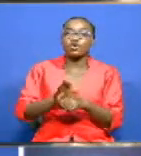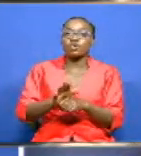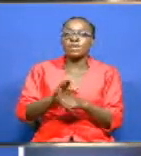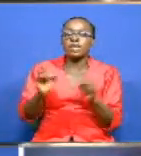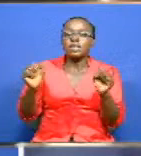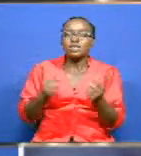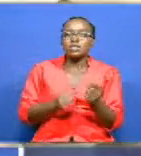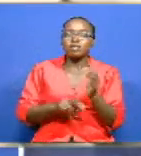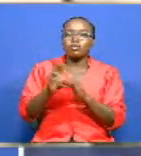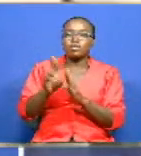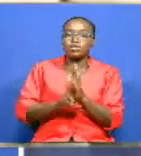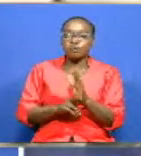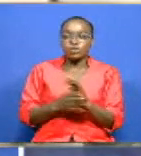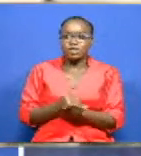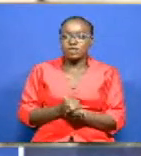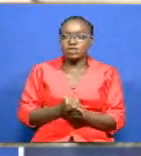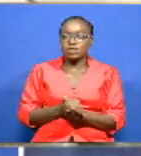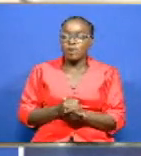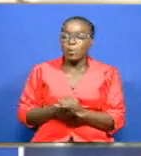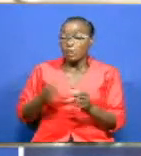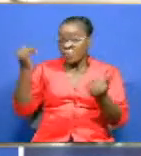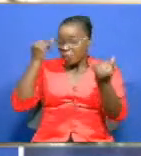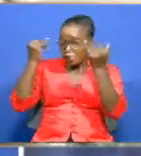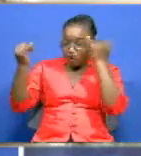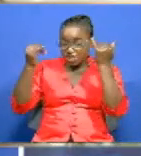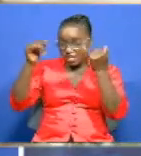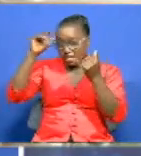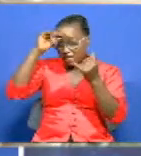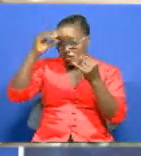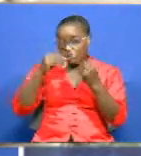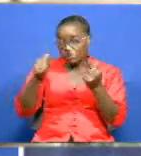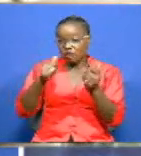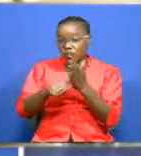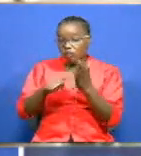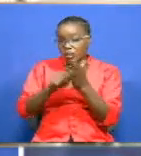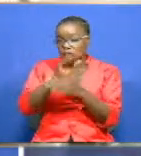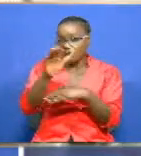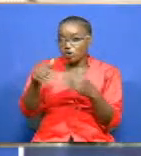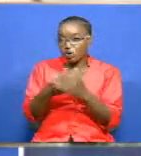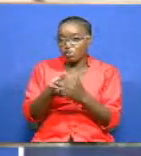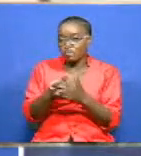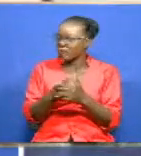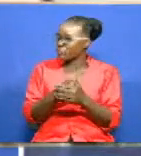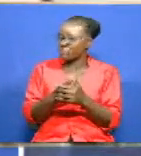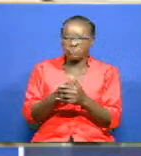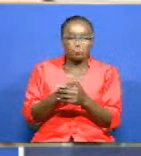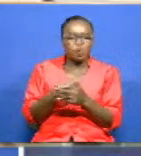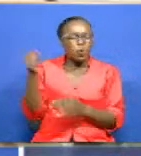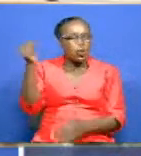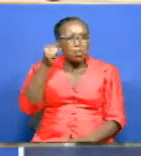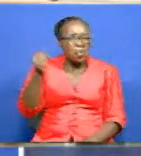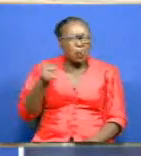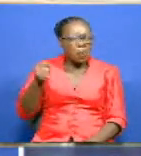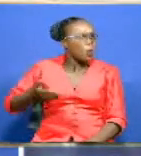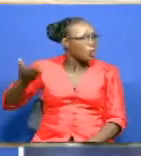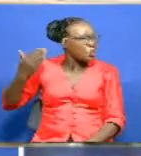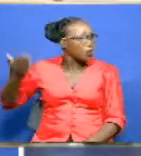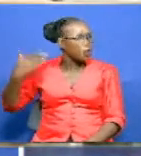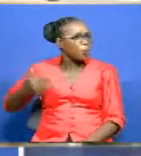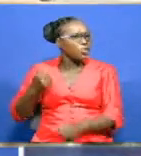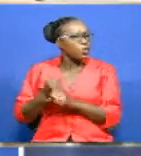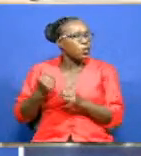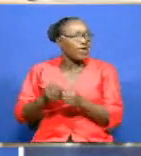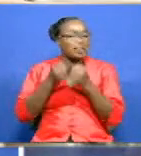safety protocols. This idea that government will solve all problems is a very old idea, and it works nowhere